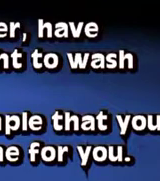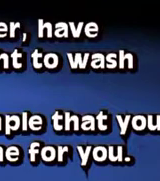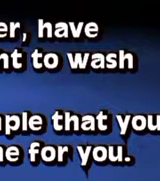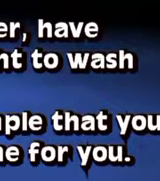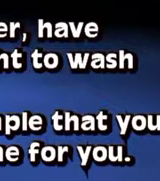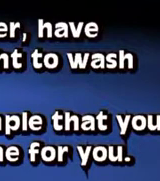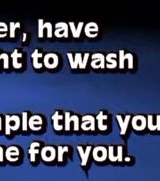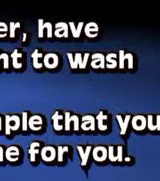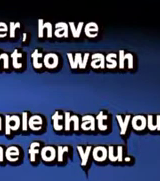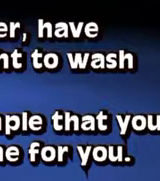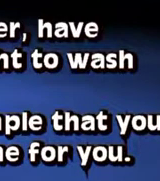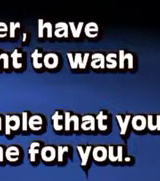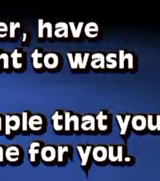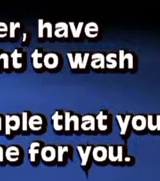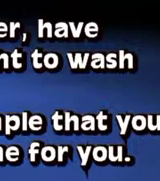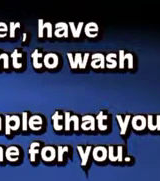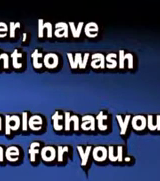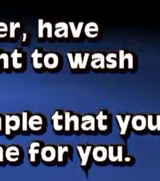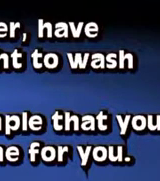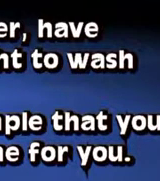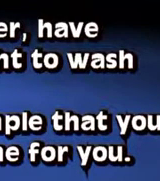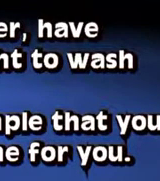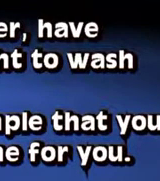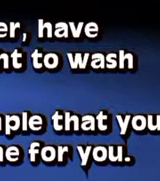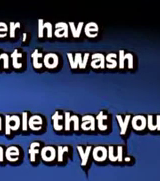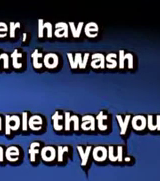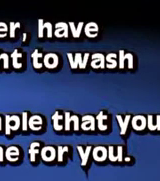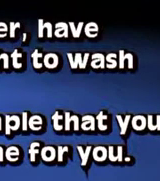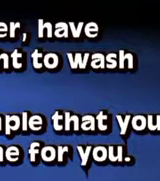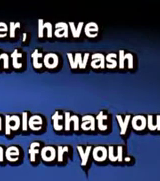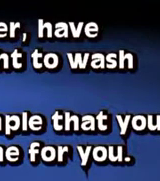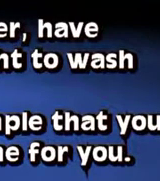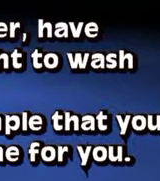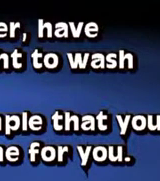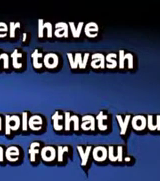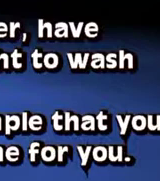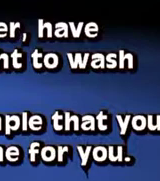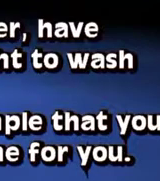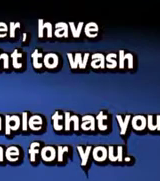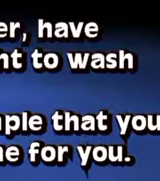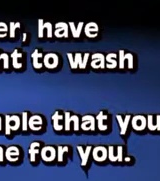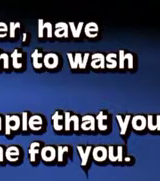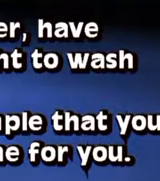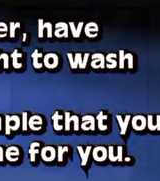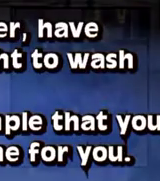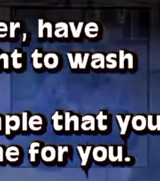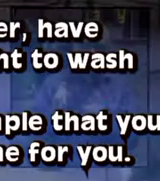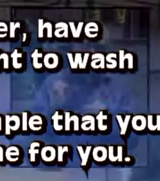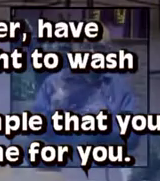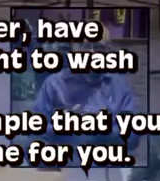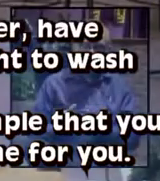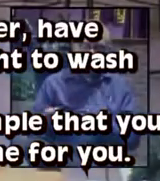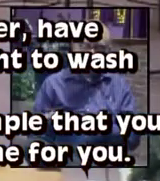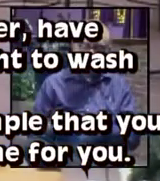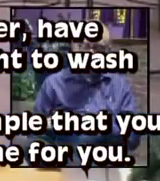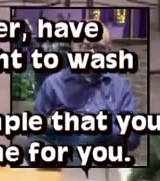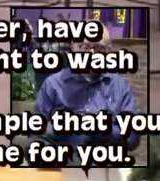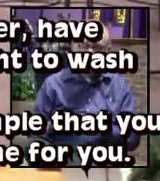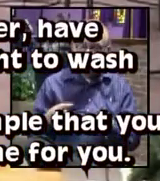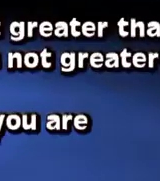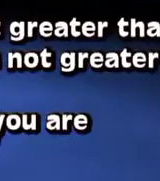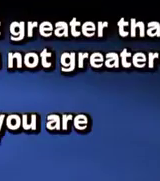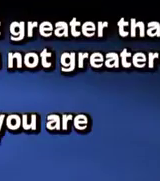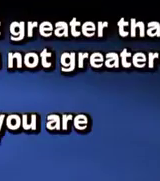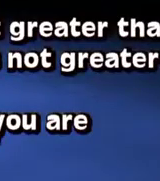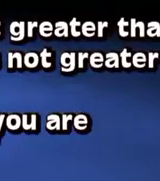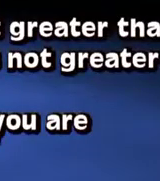have washed your feet, you ought to wash one another's feet. For I have given you an example that you also should do just as I have done for